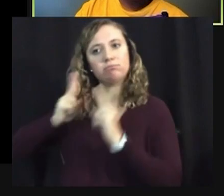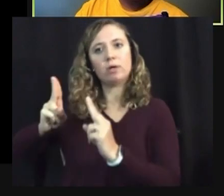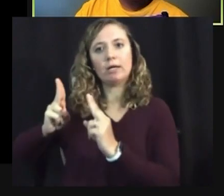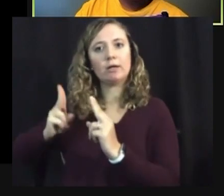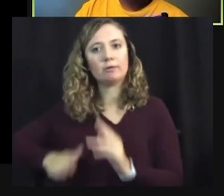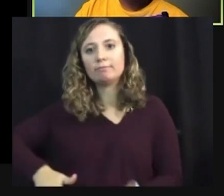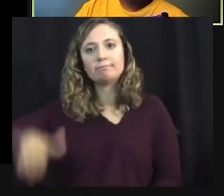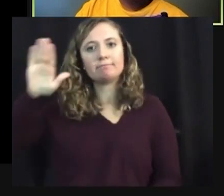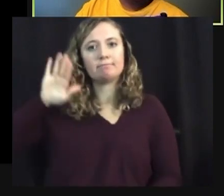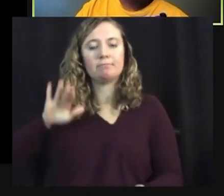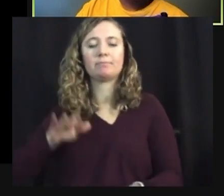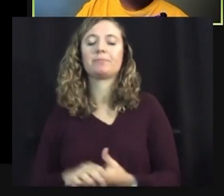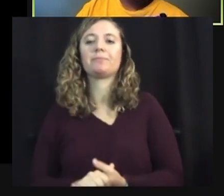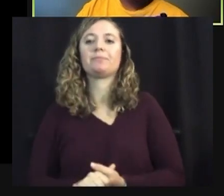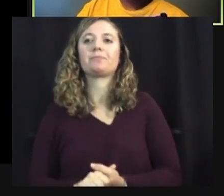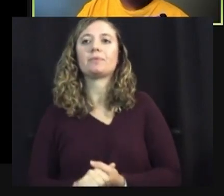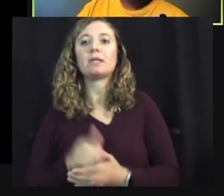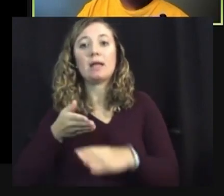just fine.